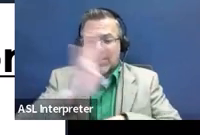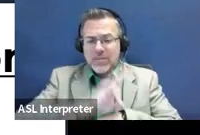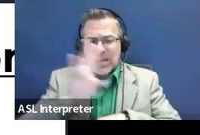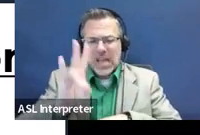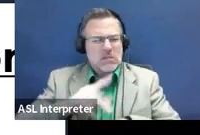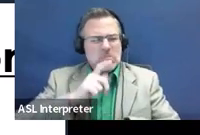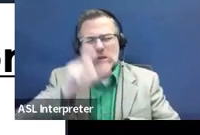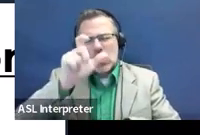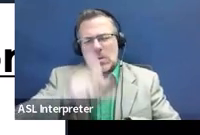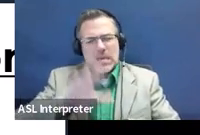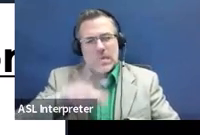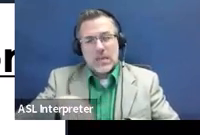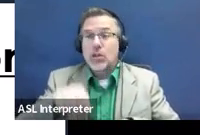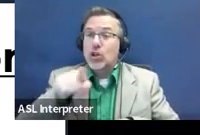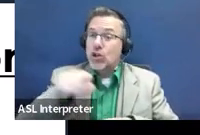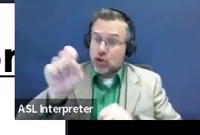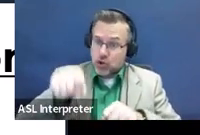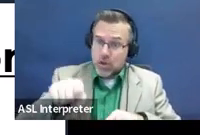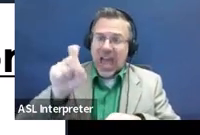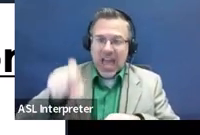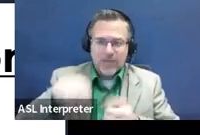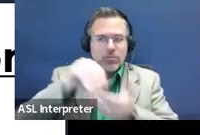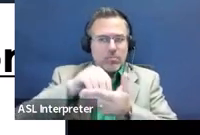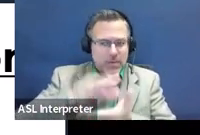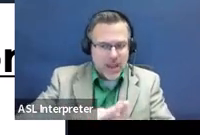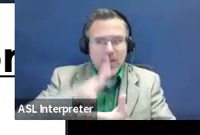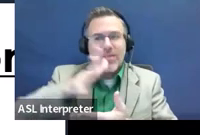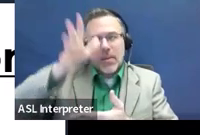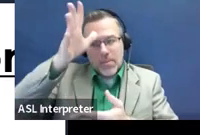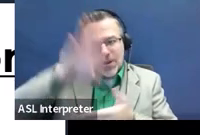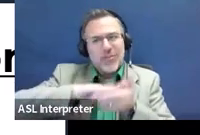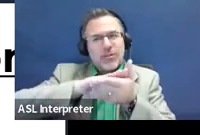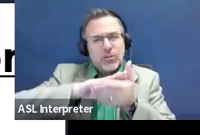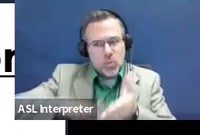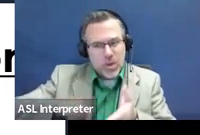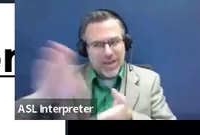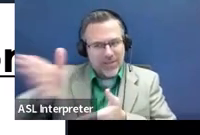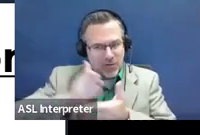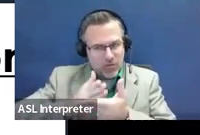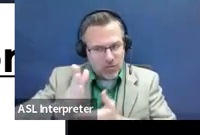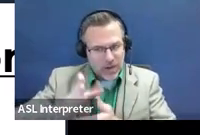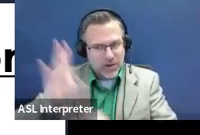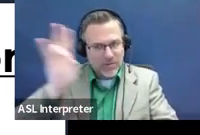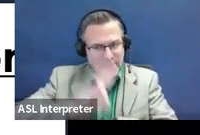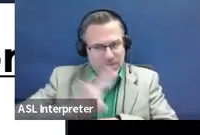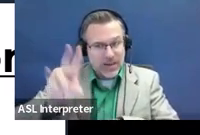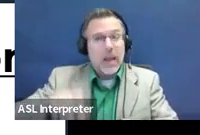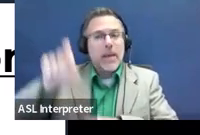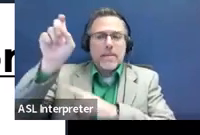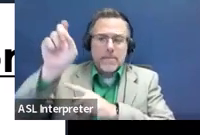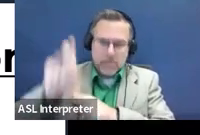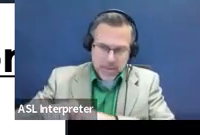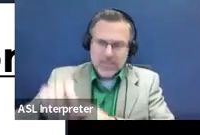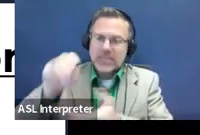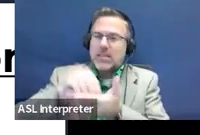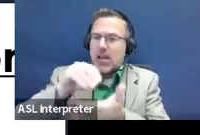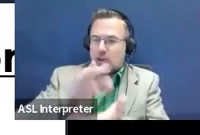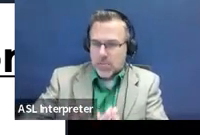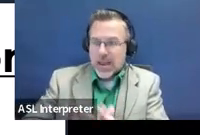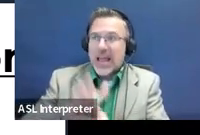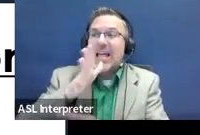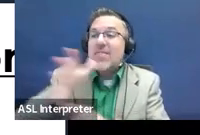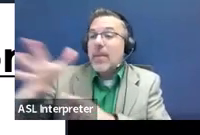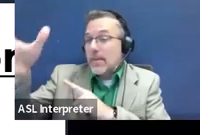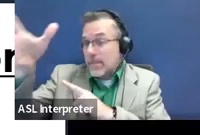parent waived their right to 7-day notice. It must be documented in the written notice that the parent waived their